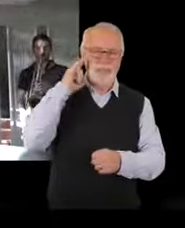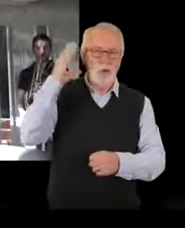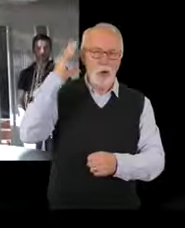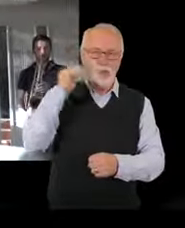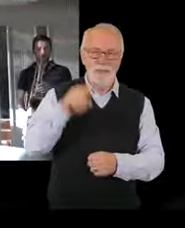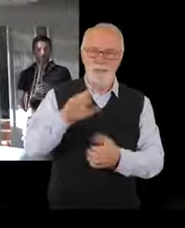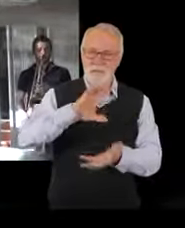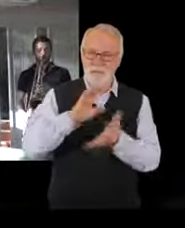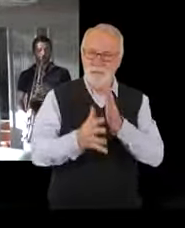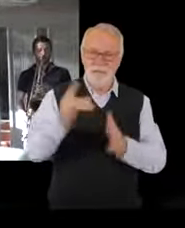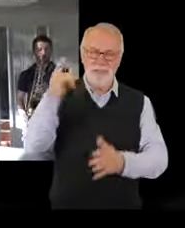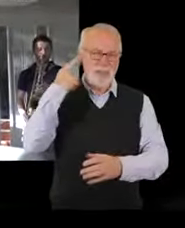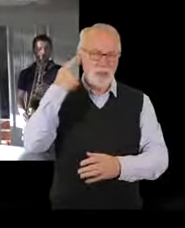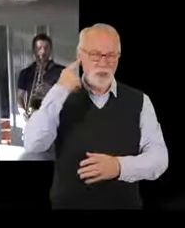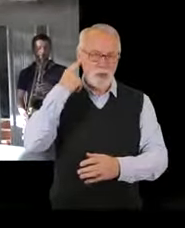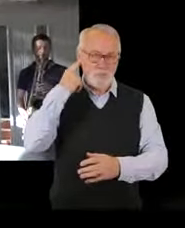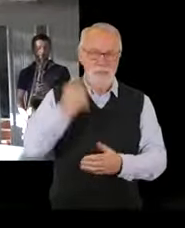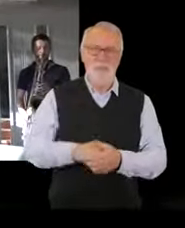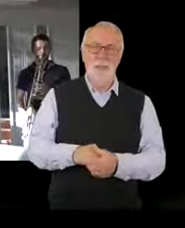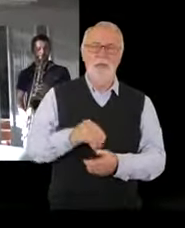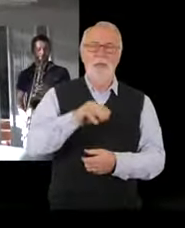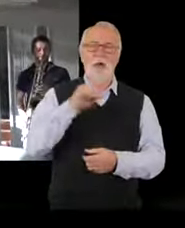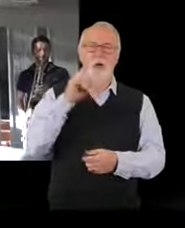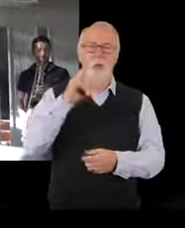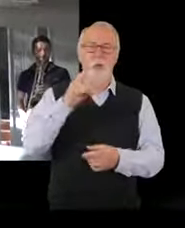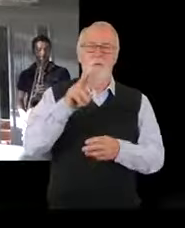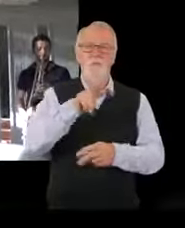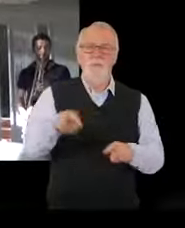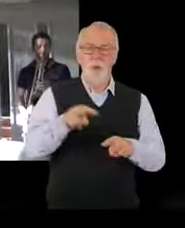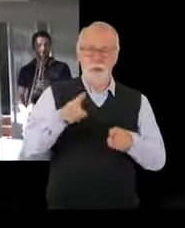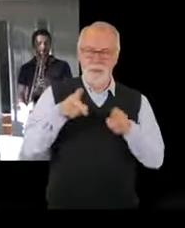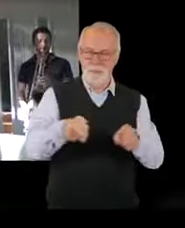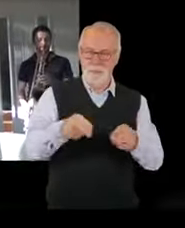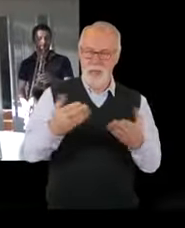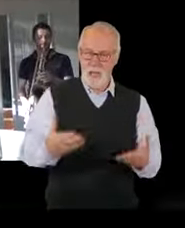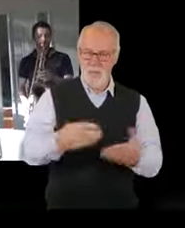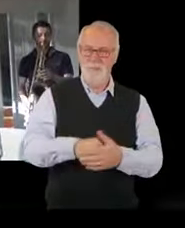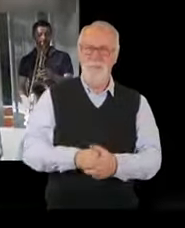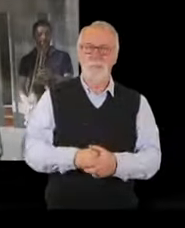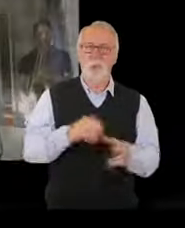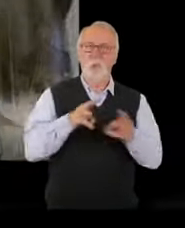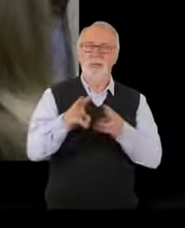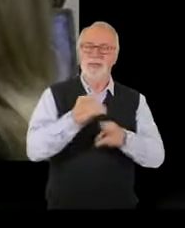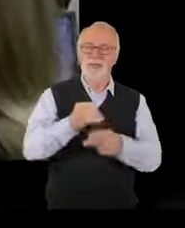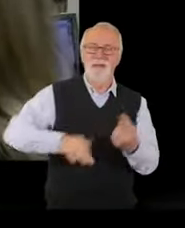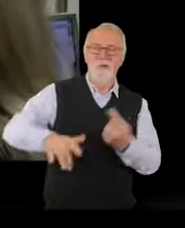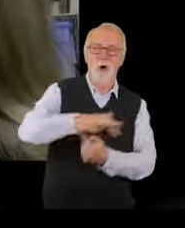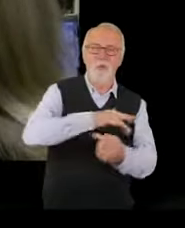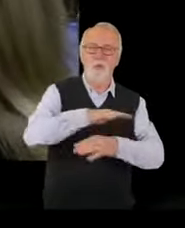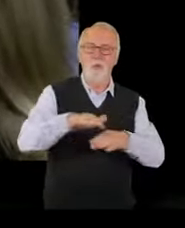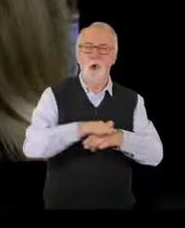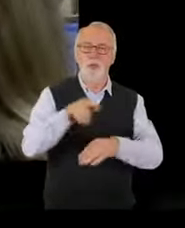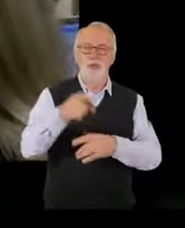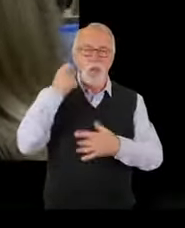Working in environments where there's loud music such as nightclubs or often listening to music at a high volume through headphones.